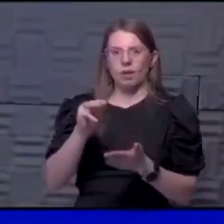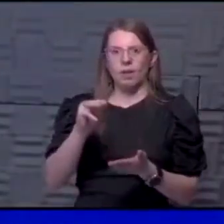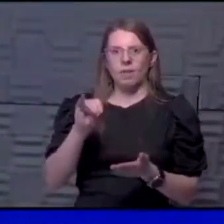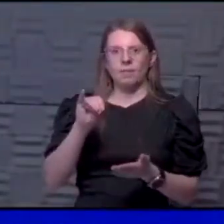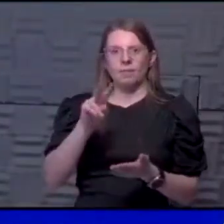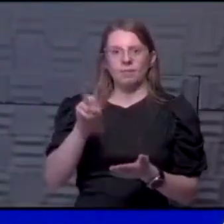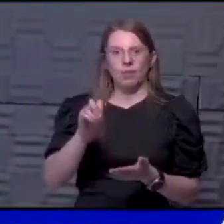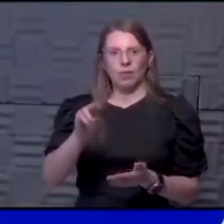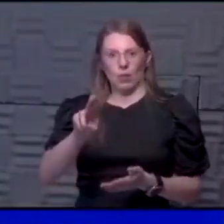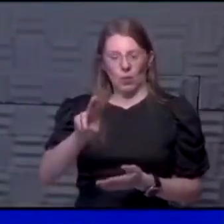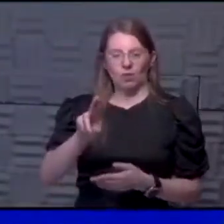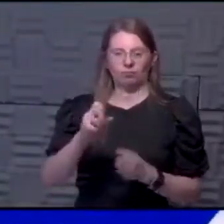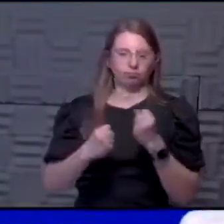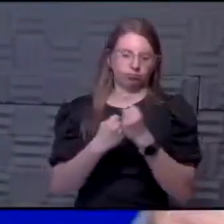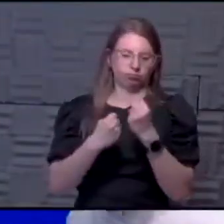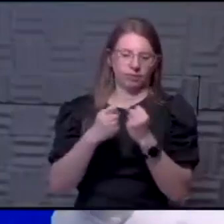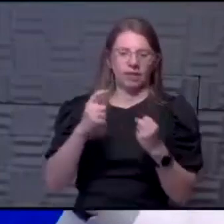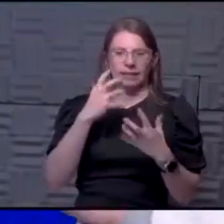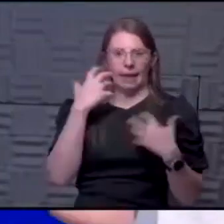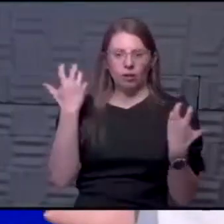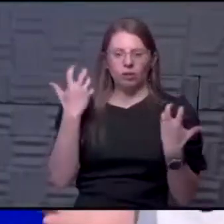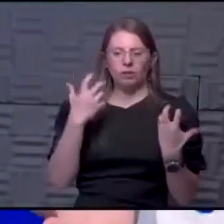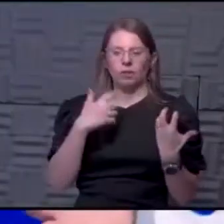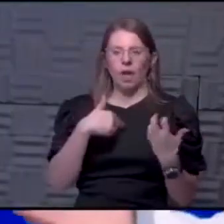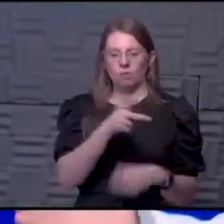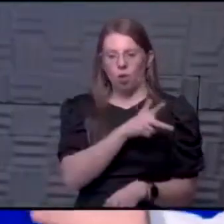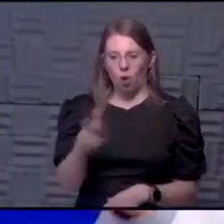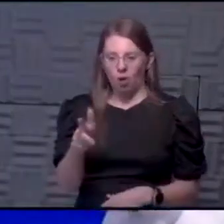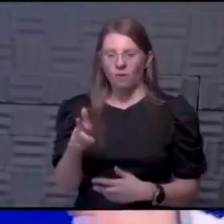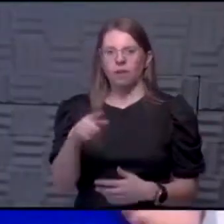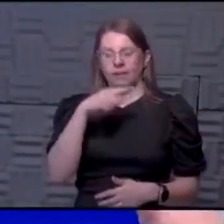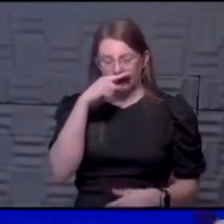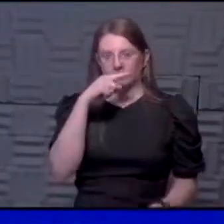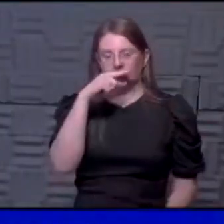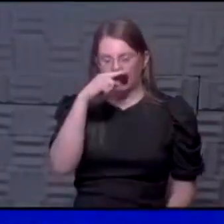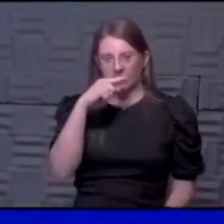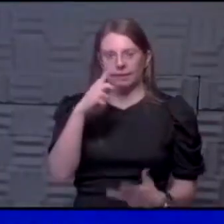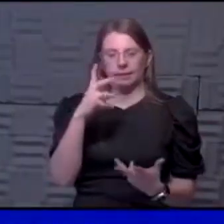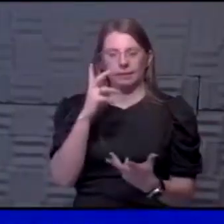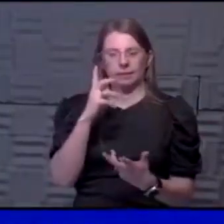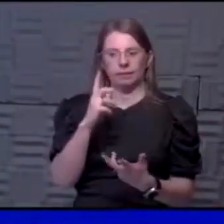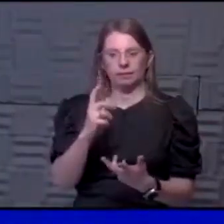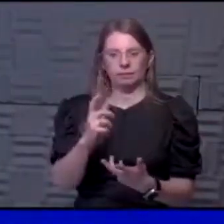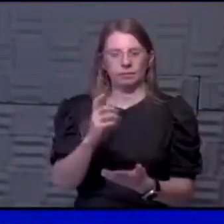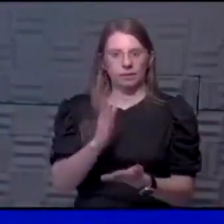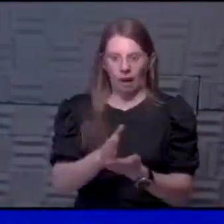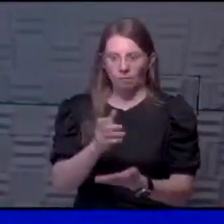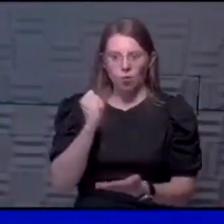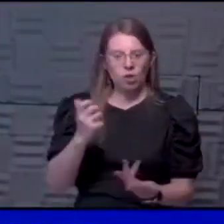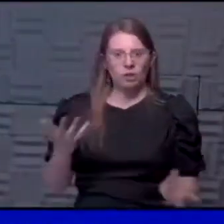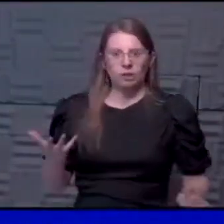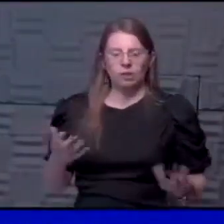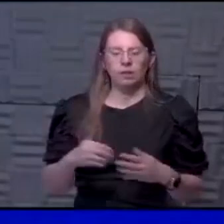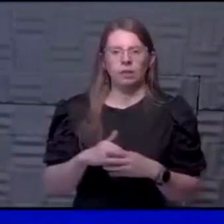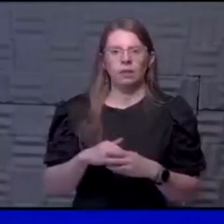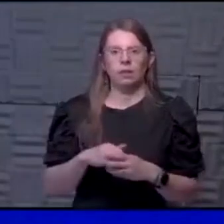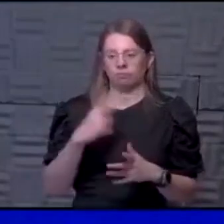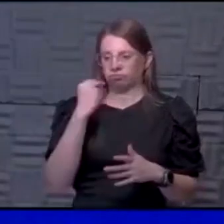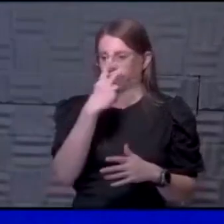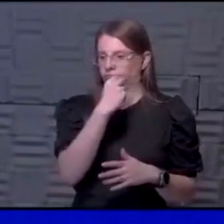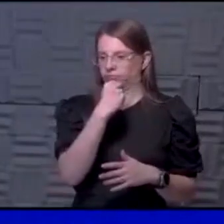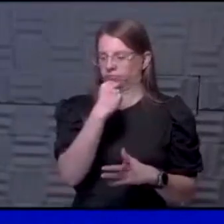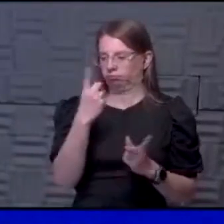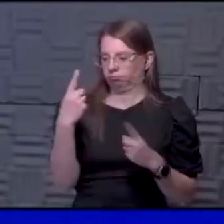I was driving home for spring break, and I had to stop because I had to pull over. I had to sneeze, and it wouldn't stop. Wow. And then, I've been on nasal